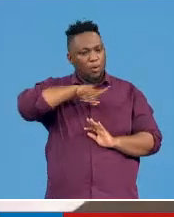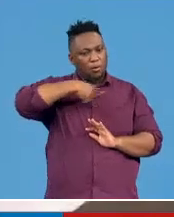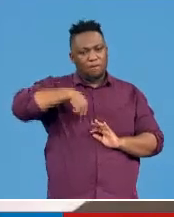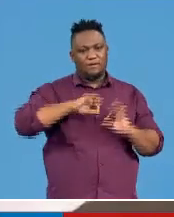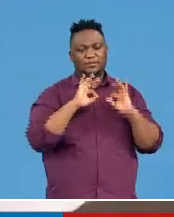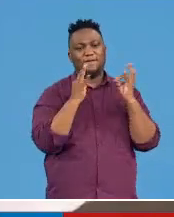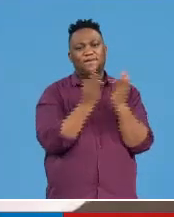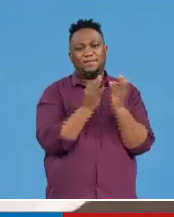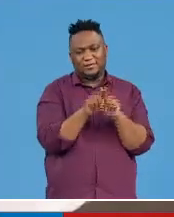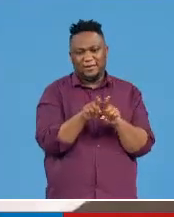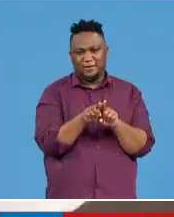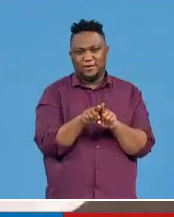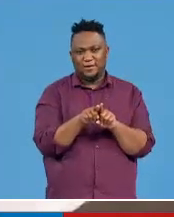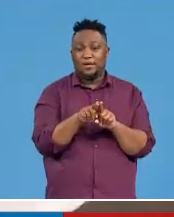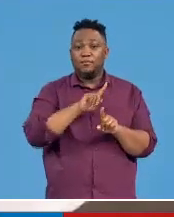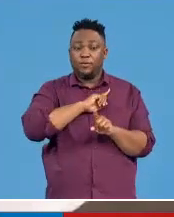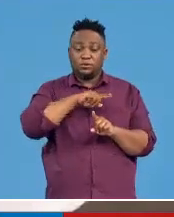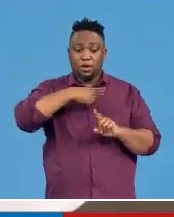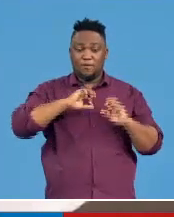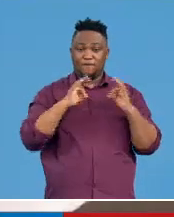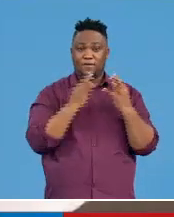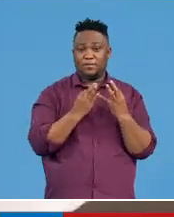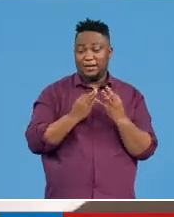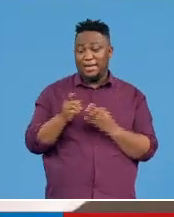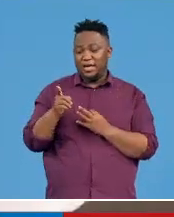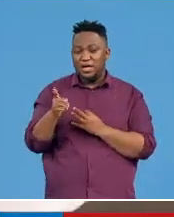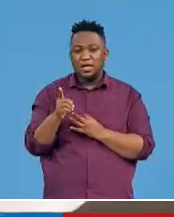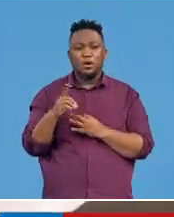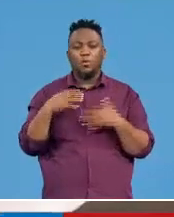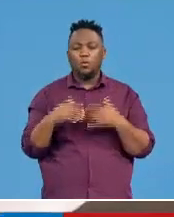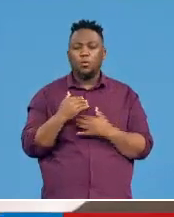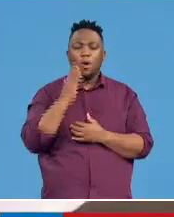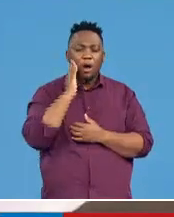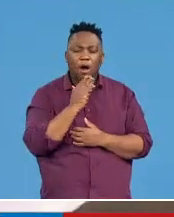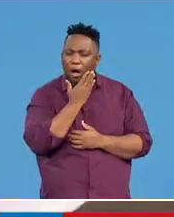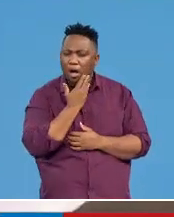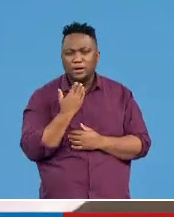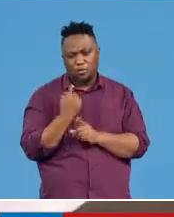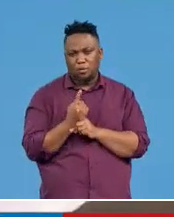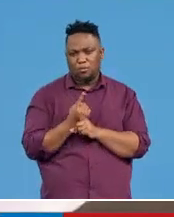as all of us at some time or the other were blessed by her kindness and caring nature.